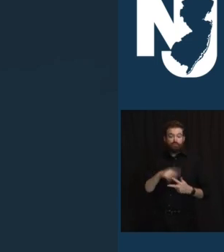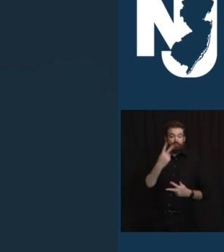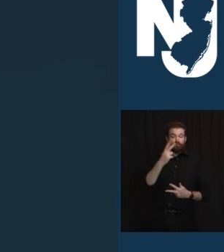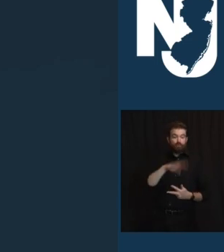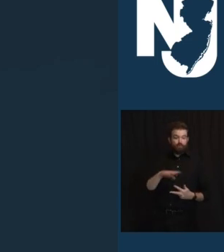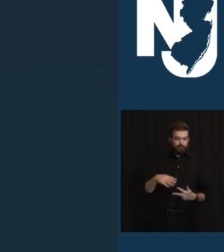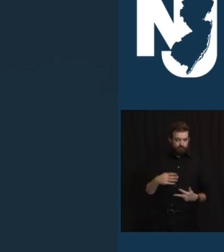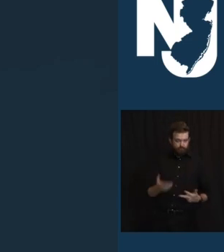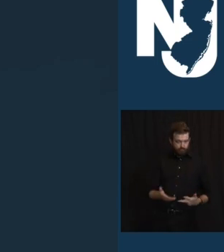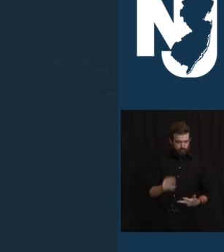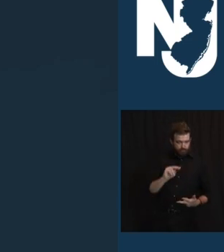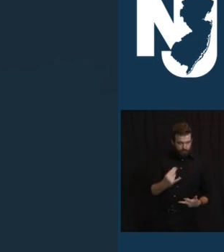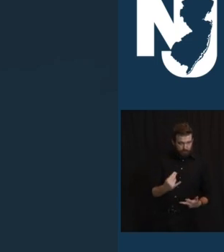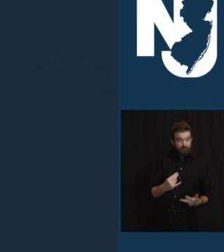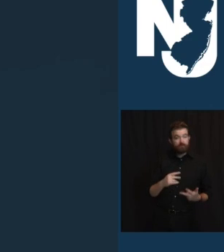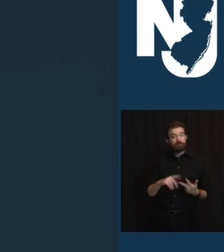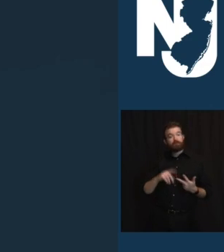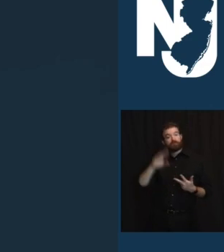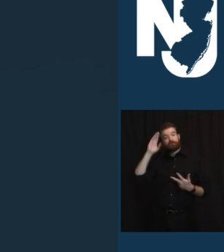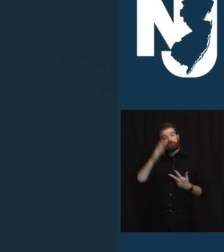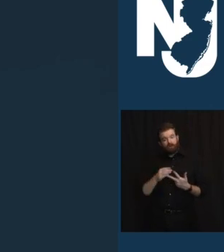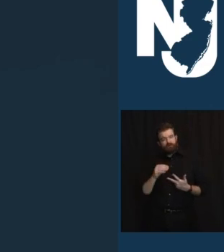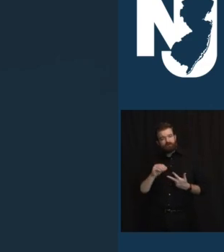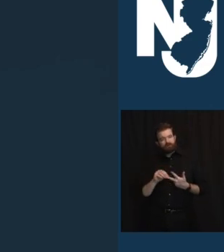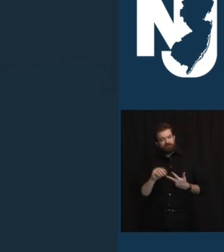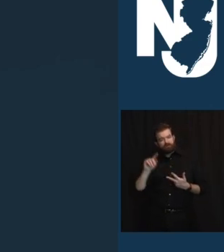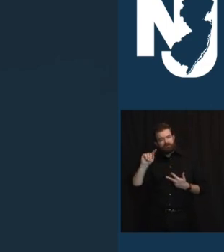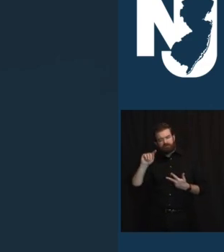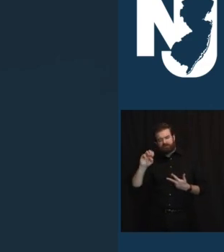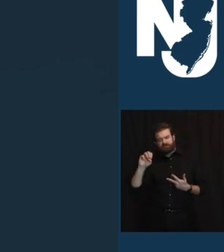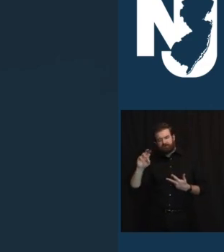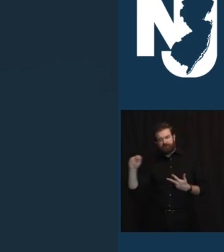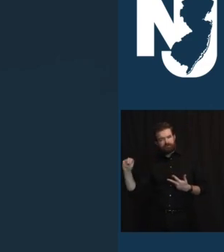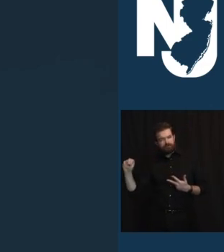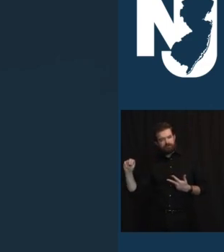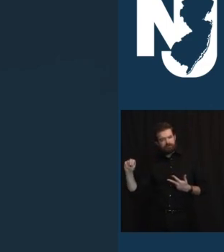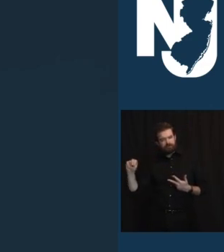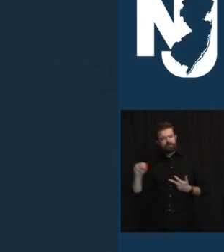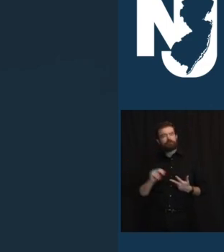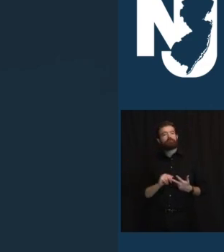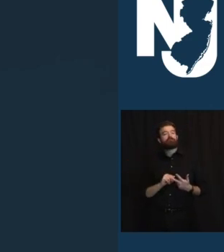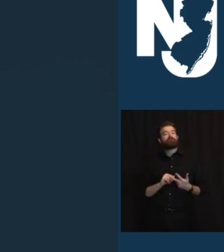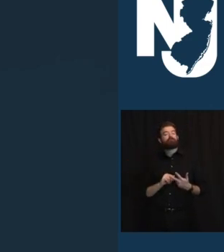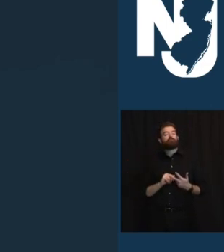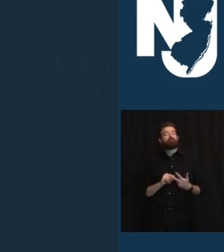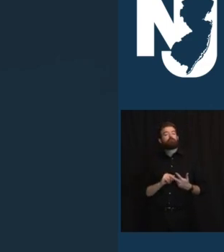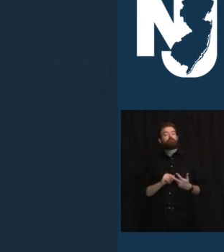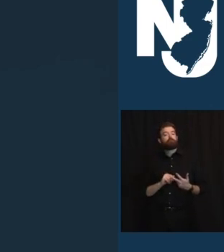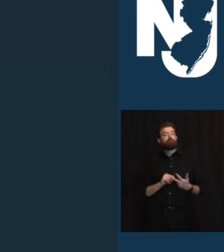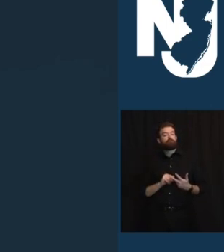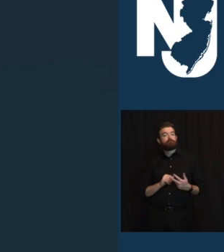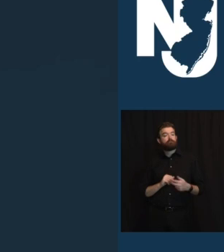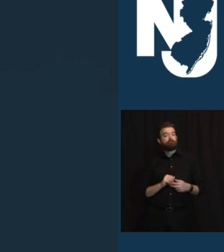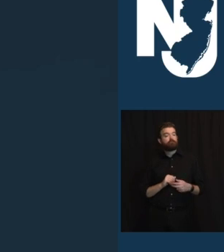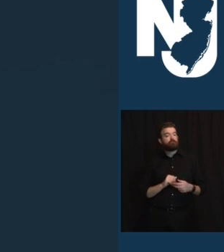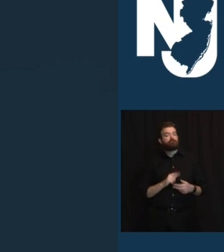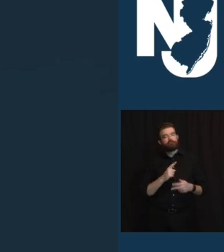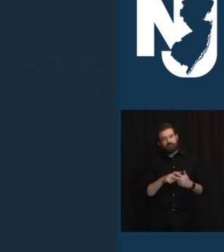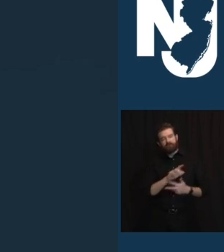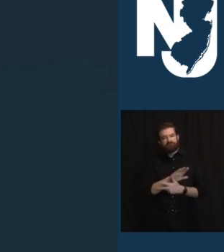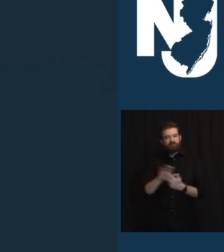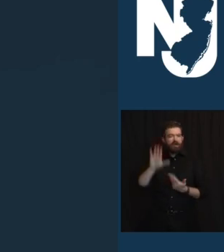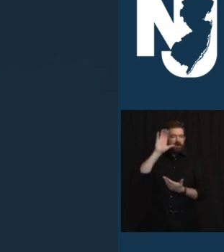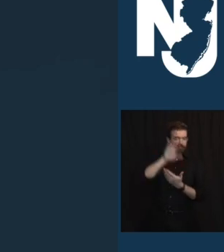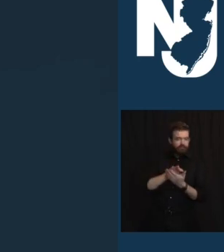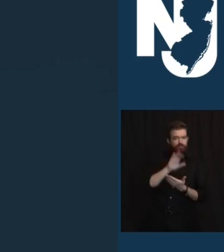in Tennessee, where she headed back yesterday. She also leaves behind their spouses and her 4 grandchildren, PJ,